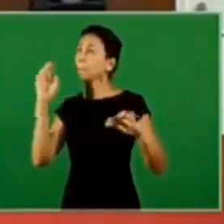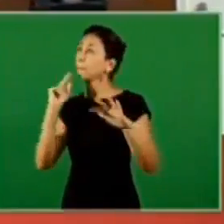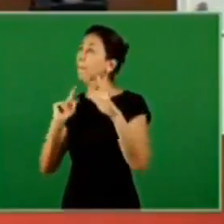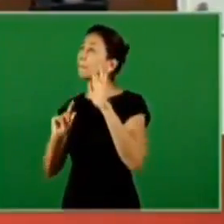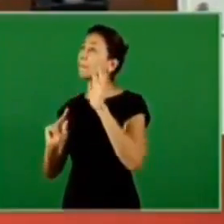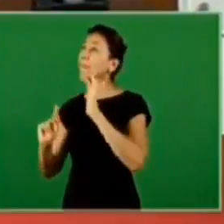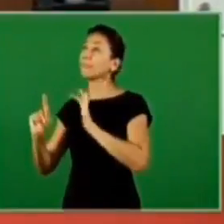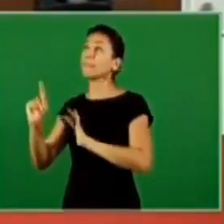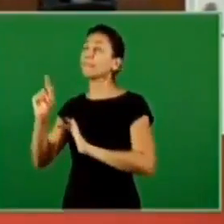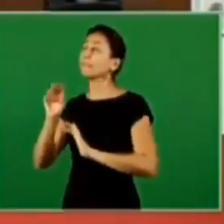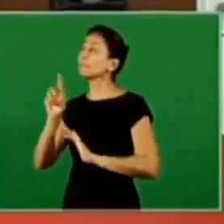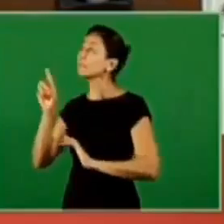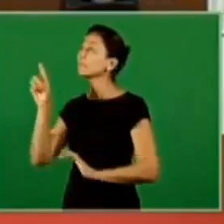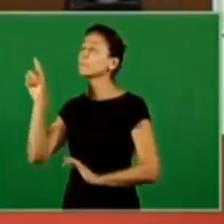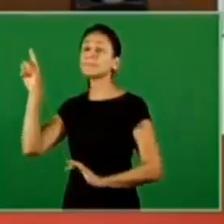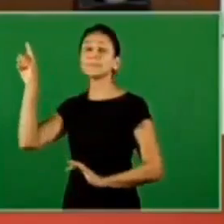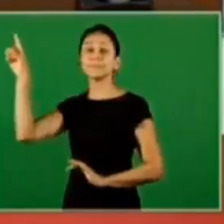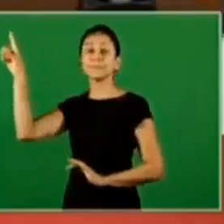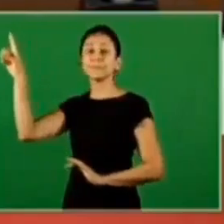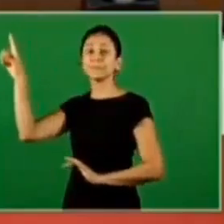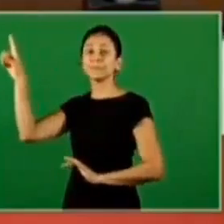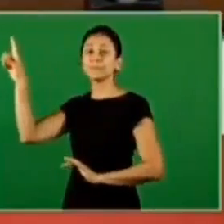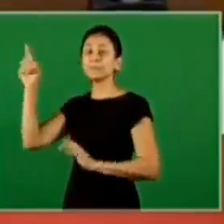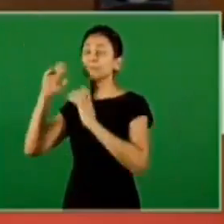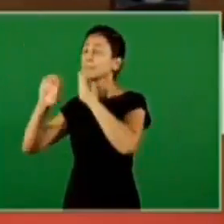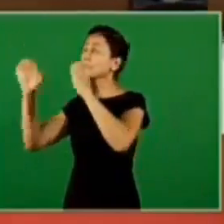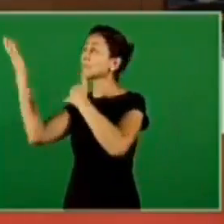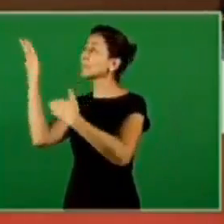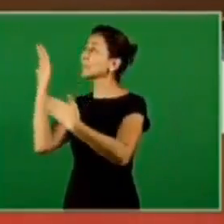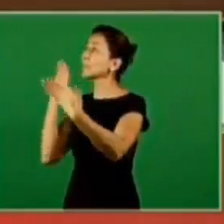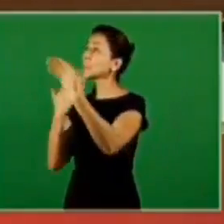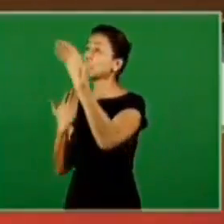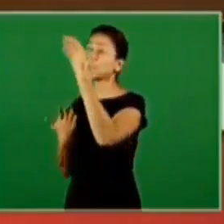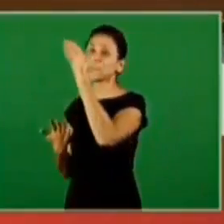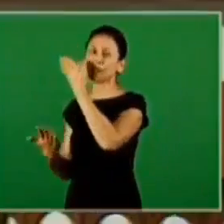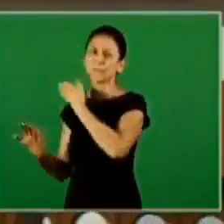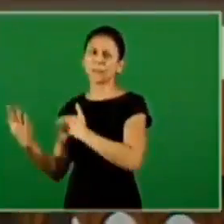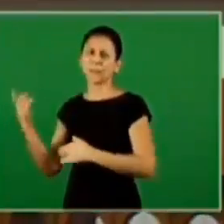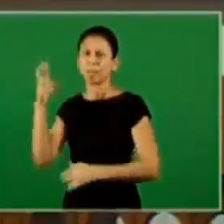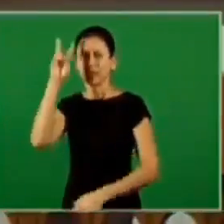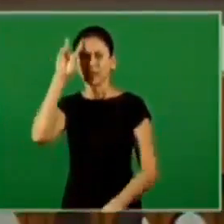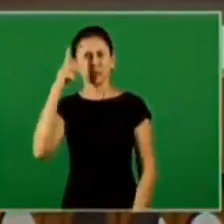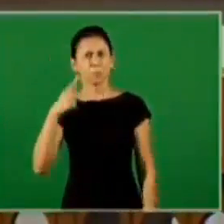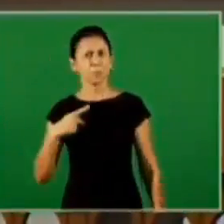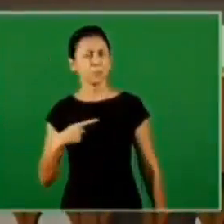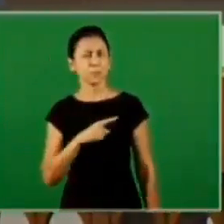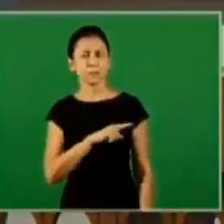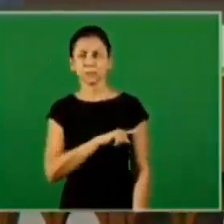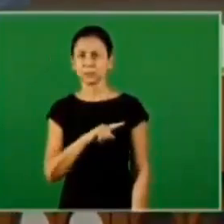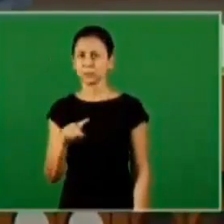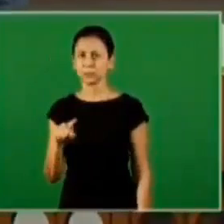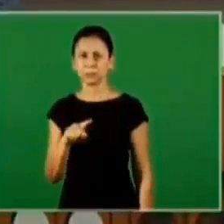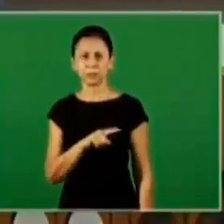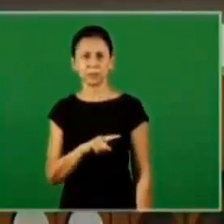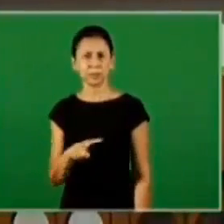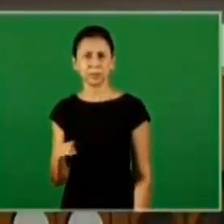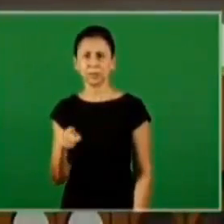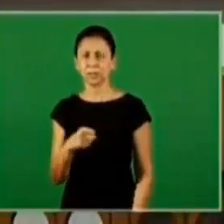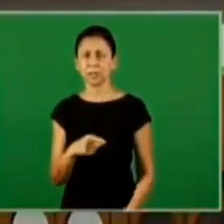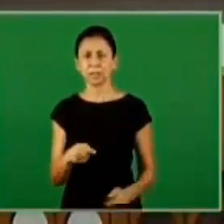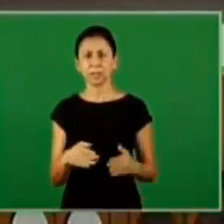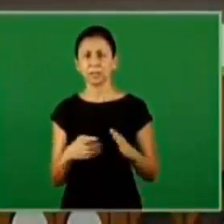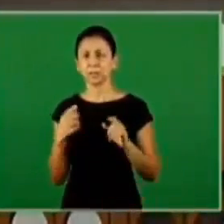that transcends. A gospel that came from top to bottom. It's not the one that came from the bottom to